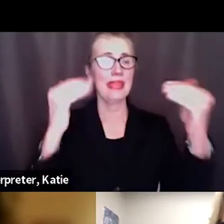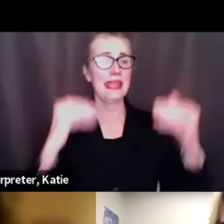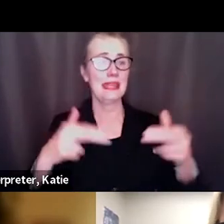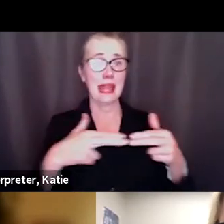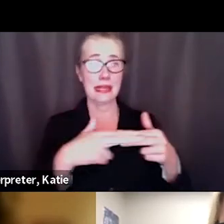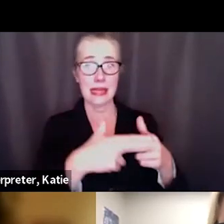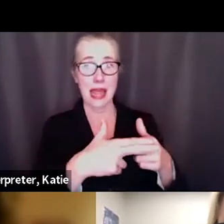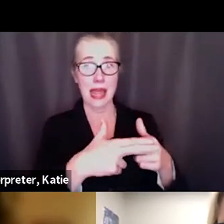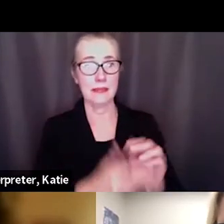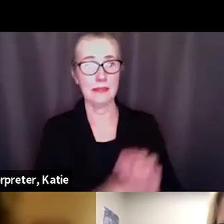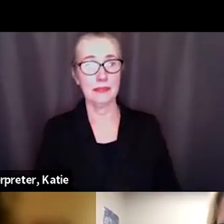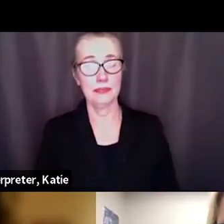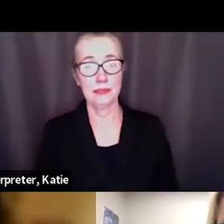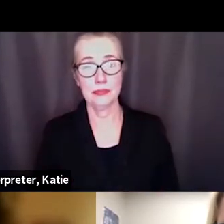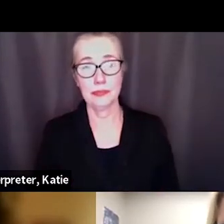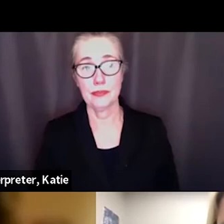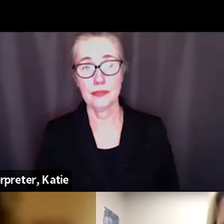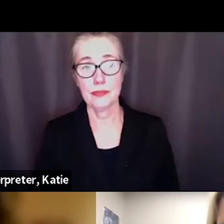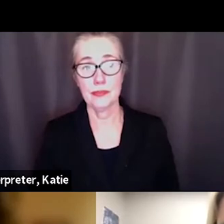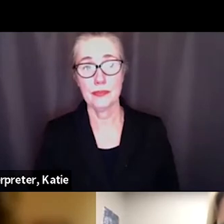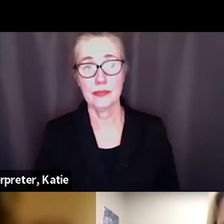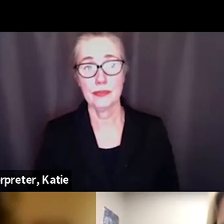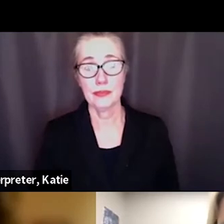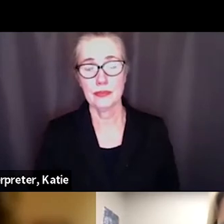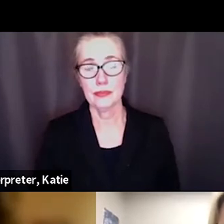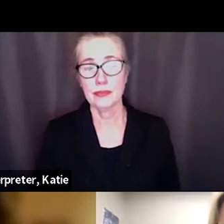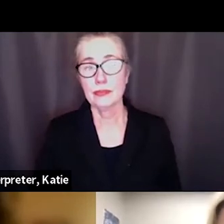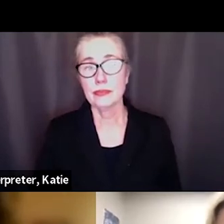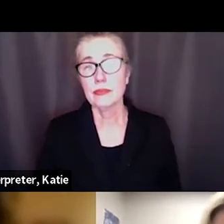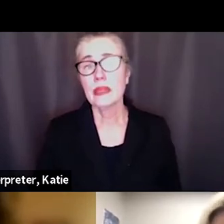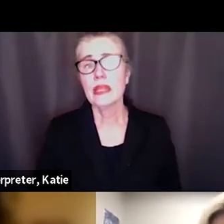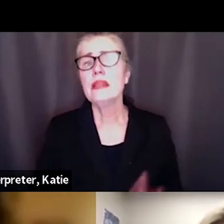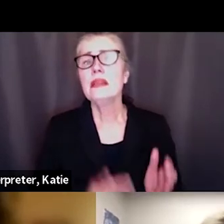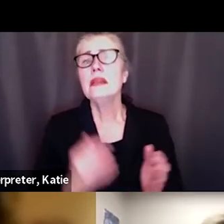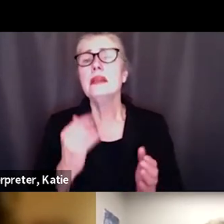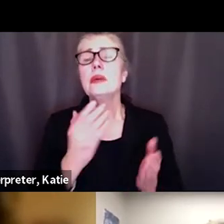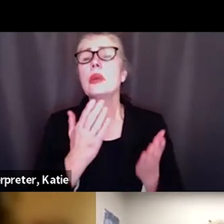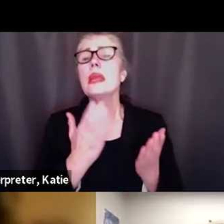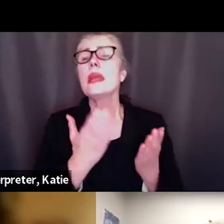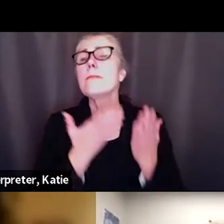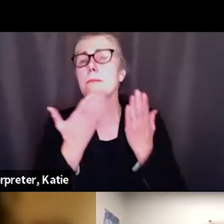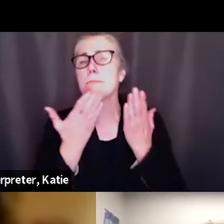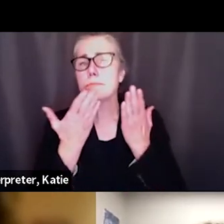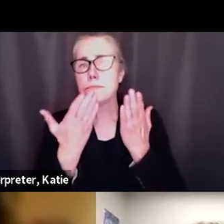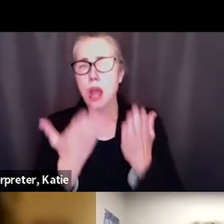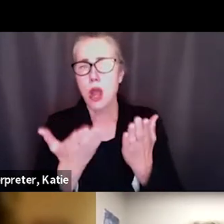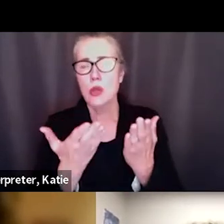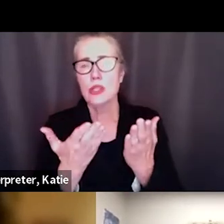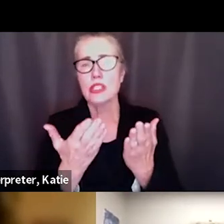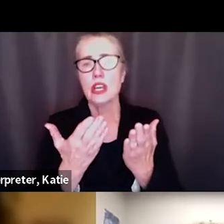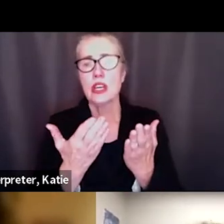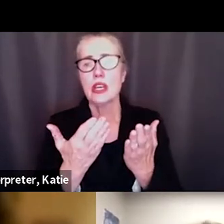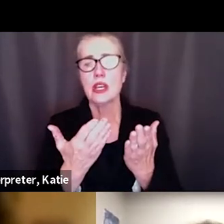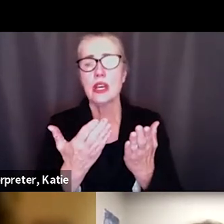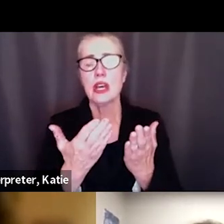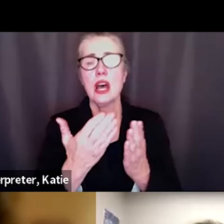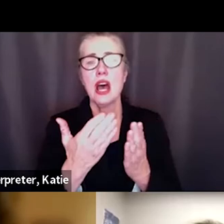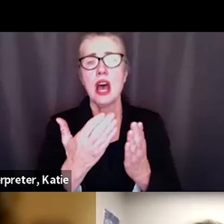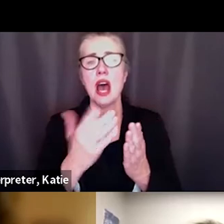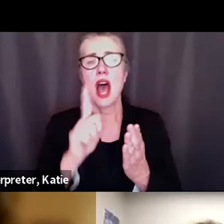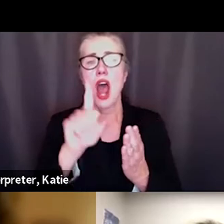in addition we're proposing that we remodel our current wellness center to